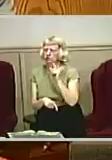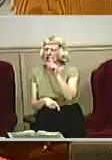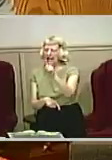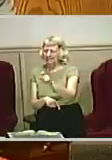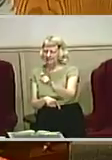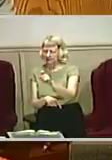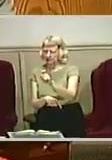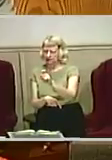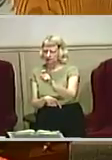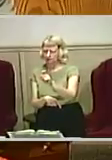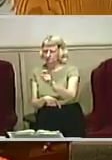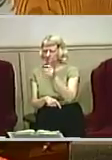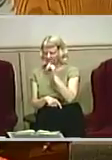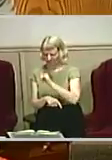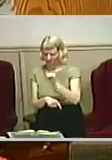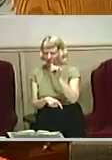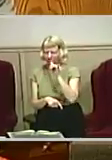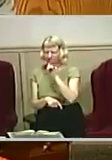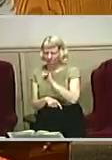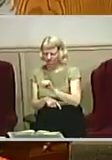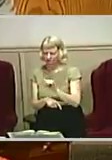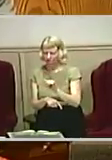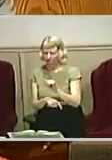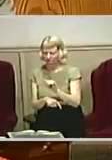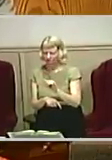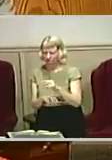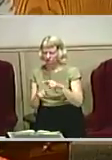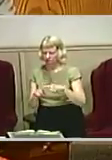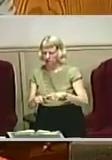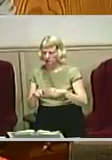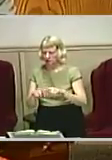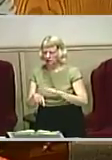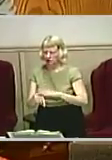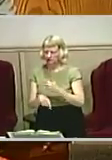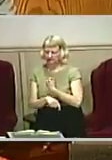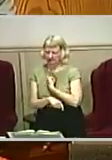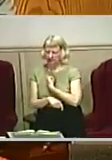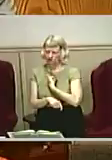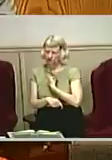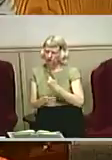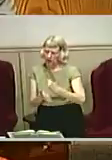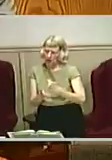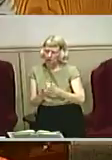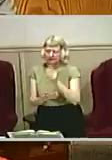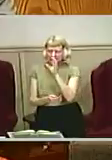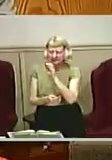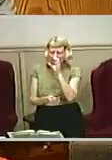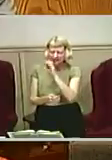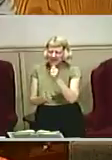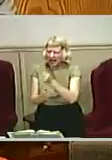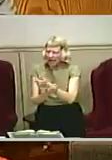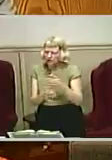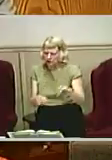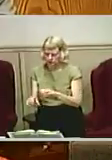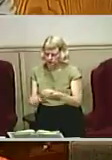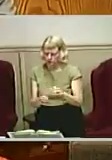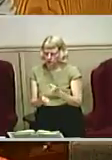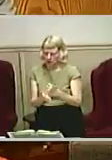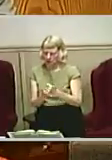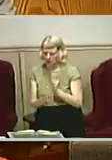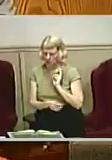that we are foolish enough to depend on ourselves. So Lord, help us to seek you in everything we do. Help us